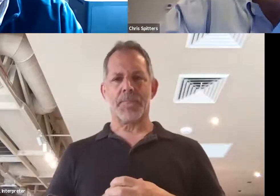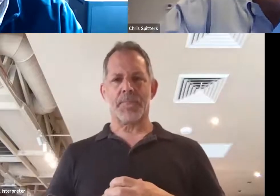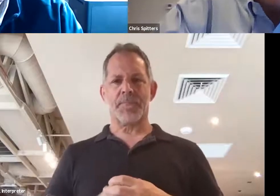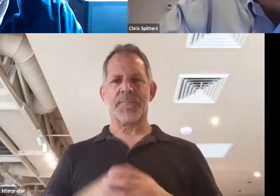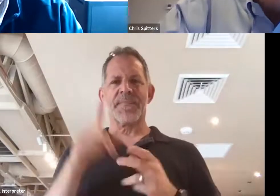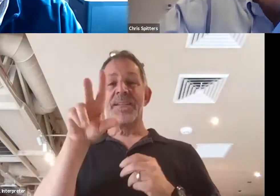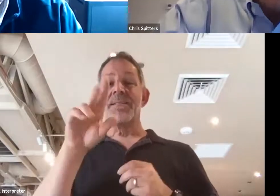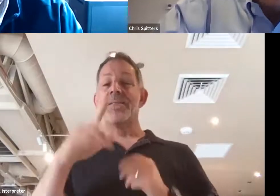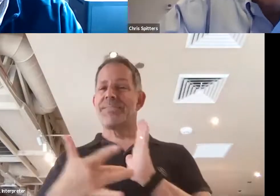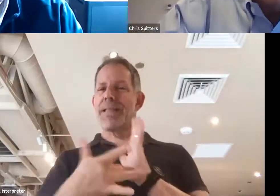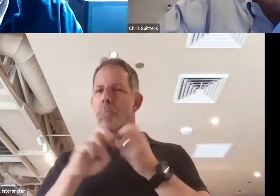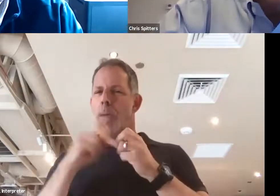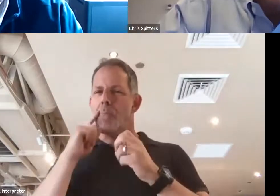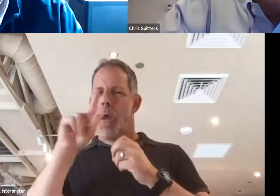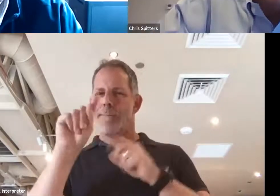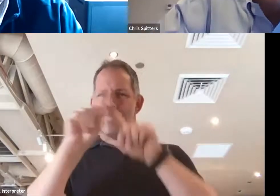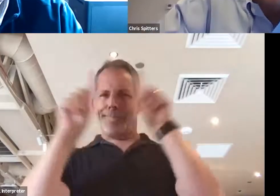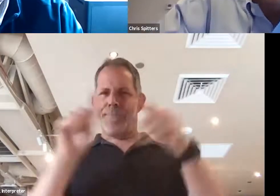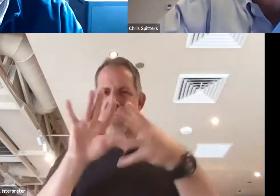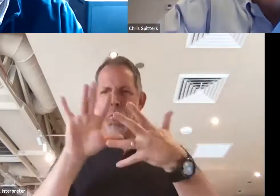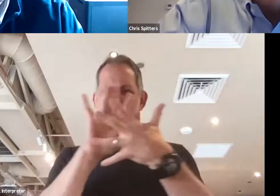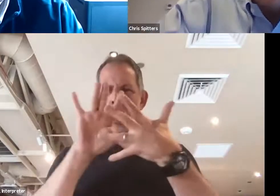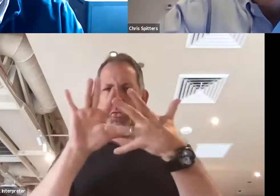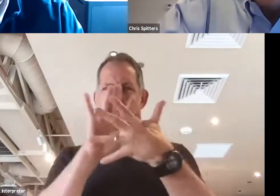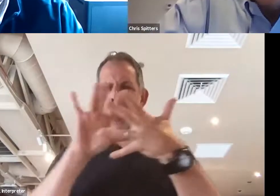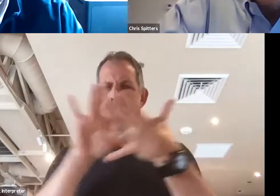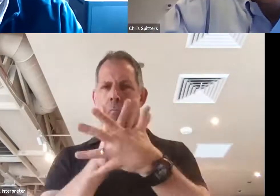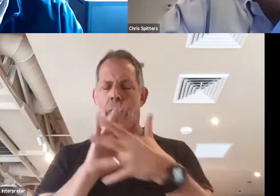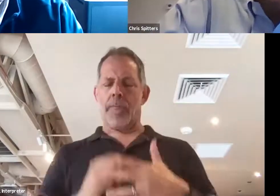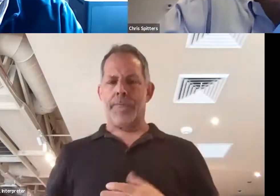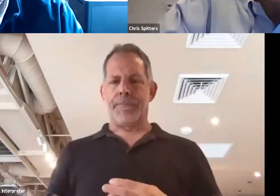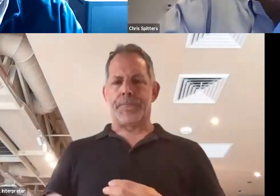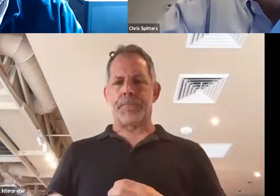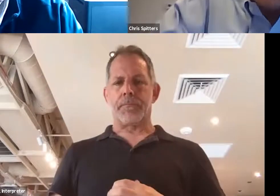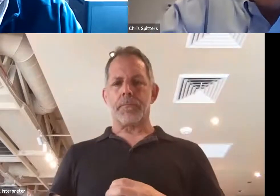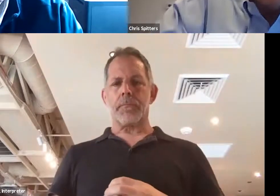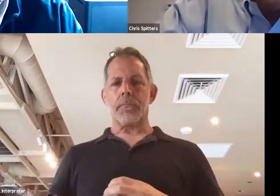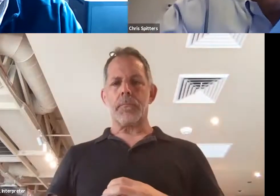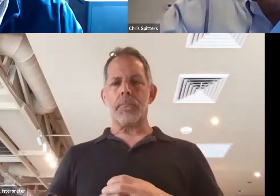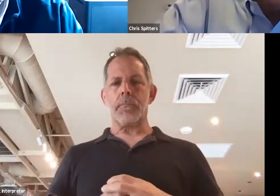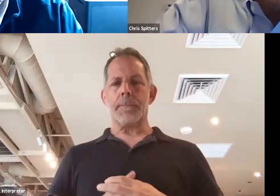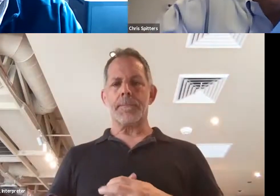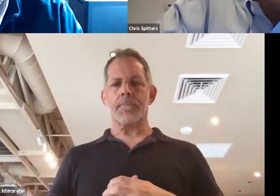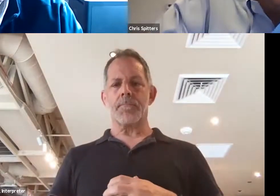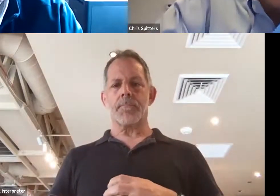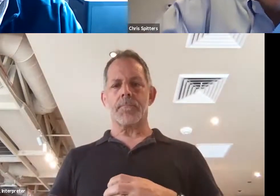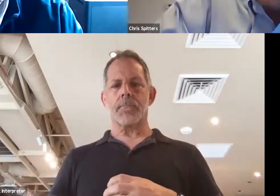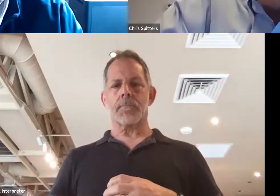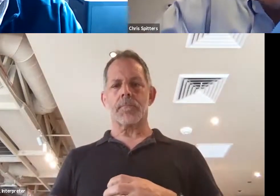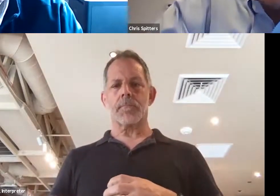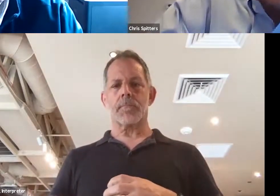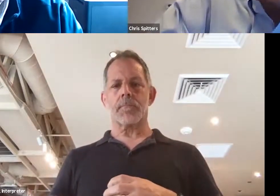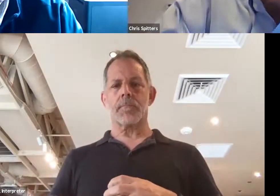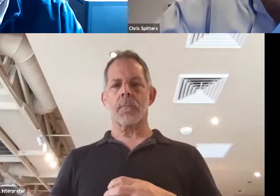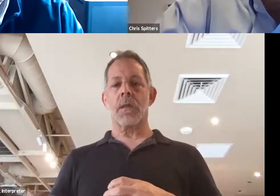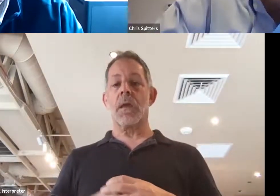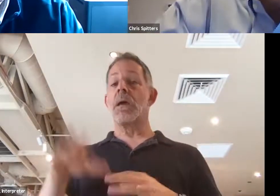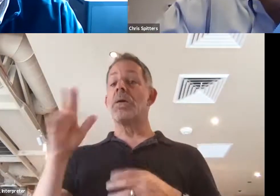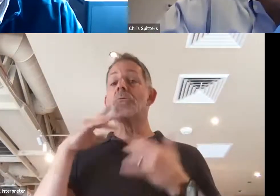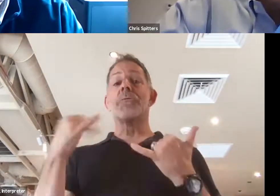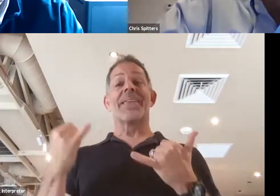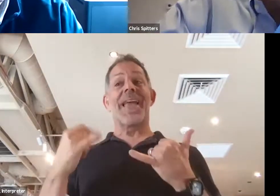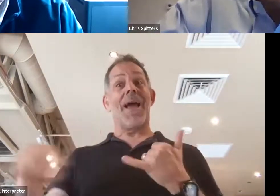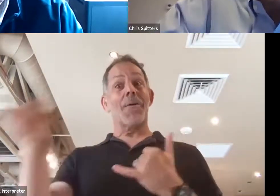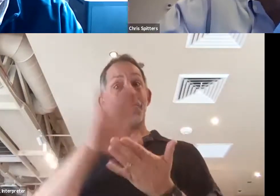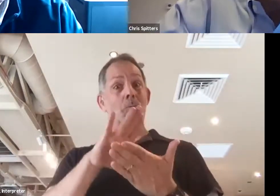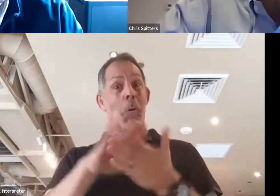the State Health Department and the Governor's Office. And at this point, as you know, we haven't issued